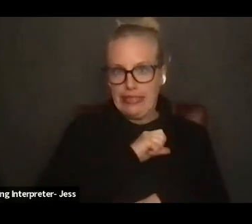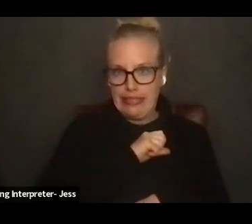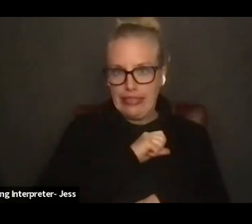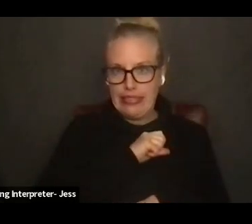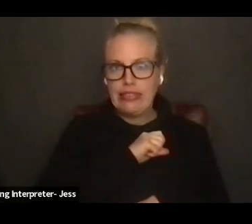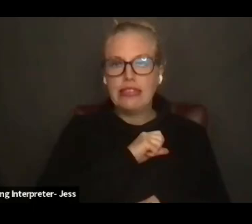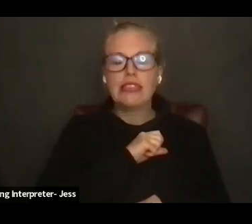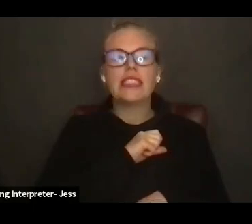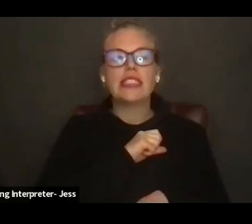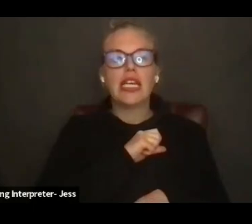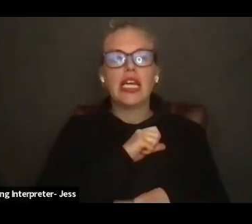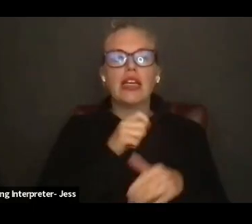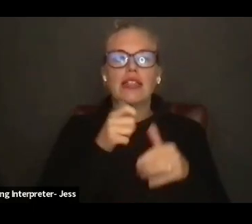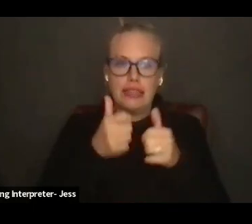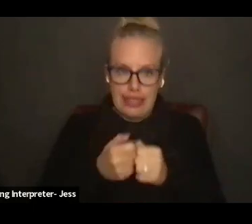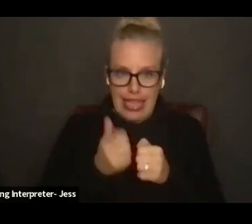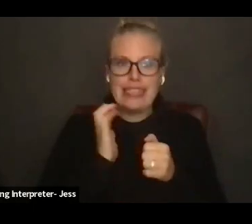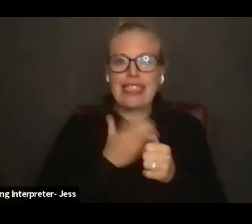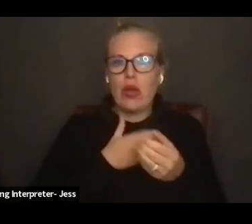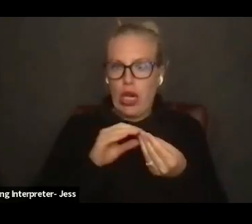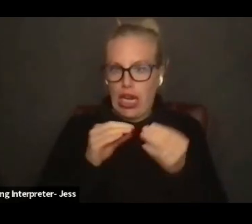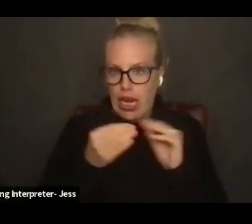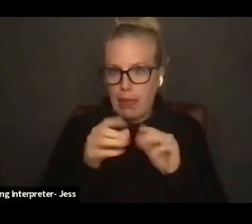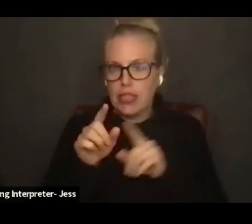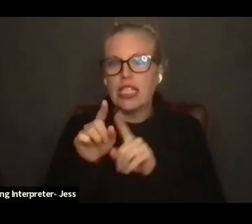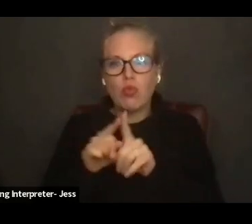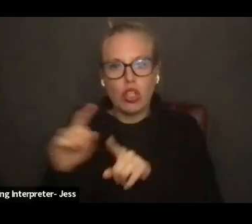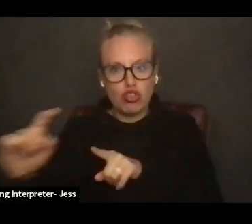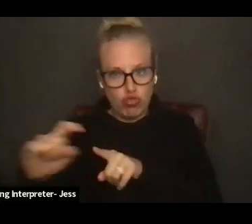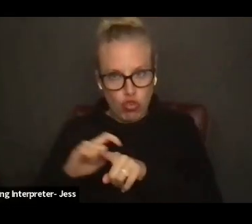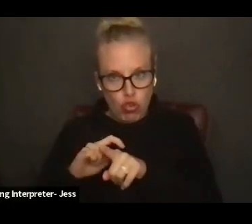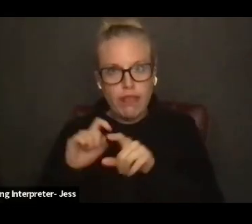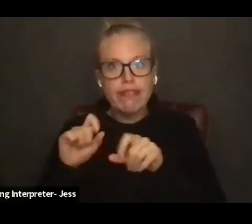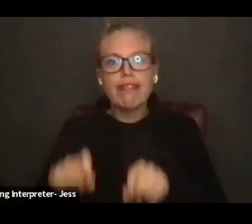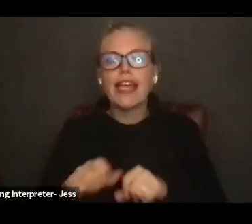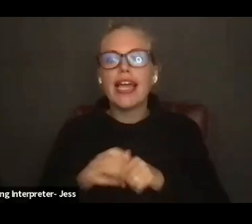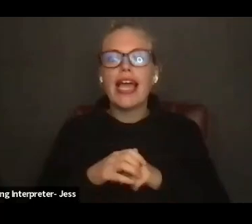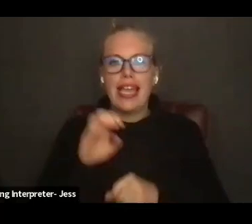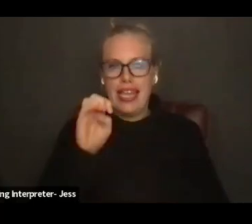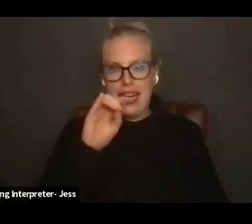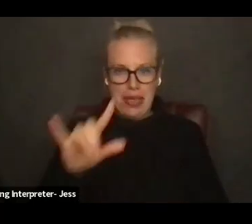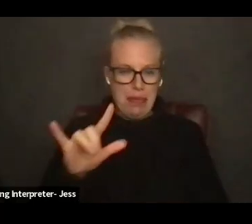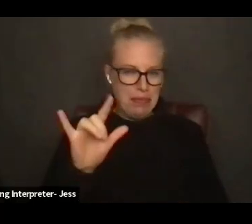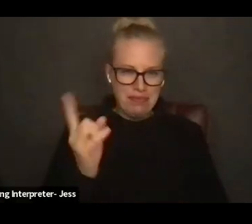But you can text our numbers as well as calling, and then you've got my email.